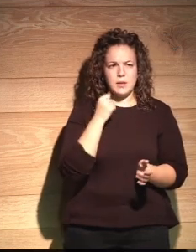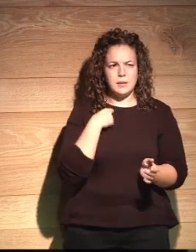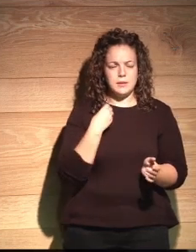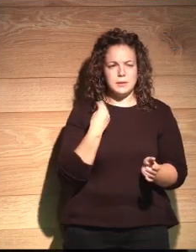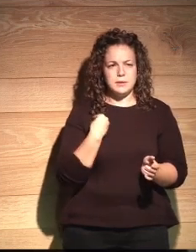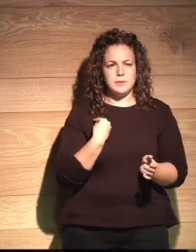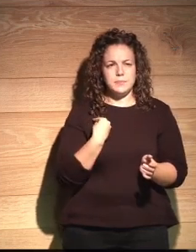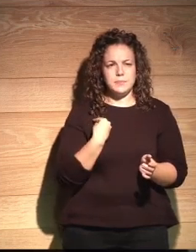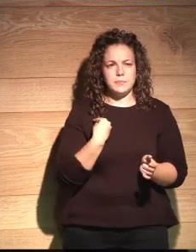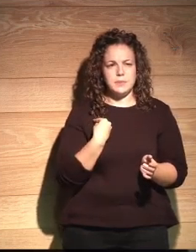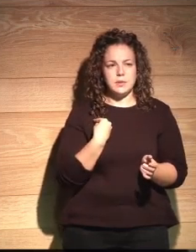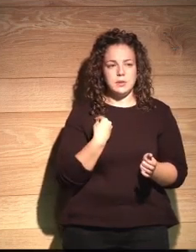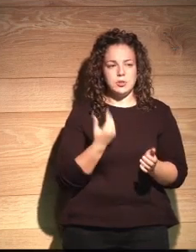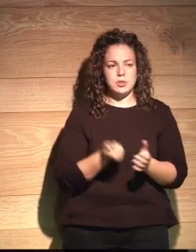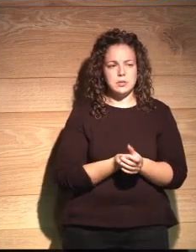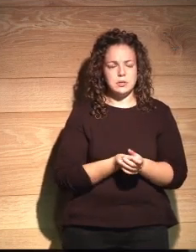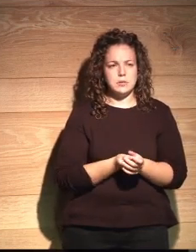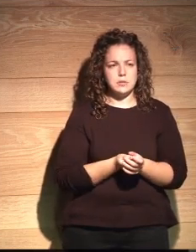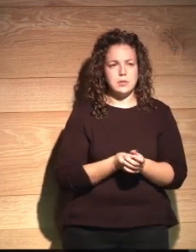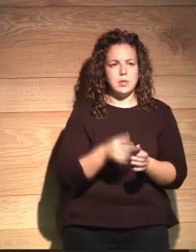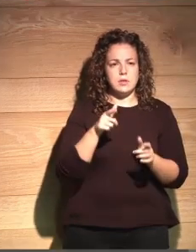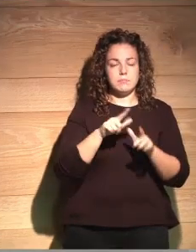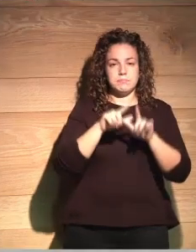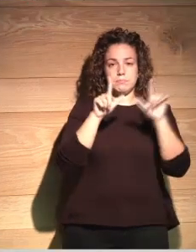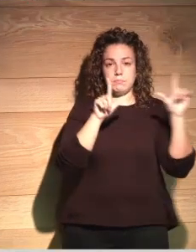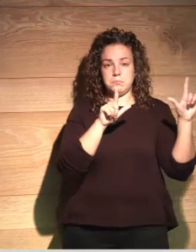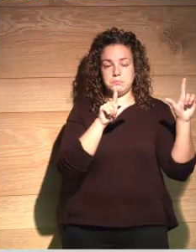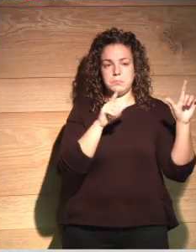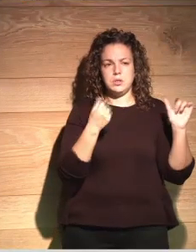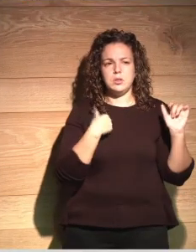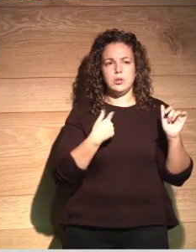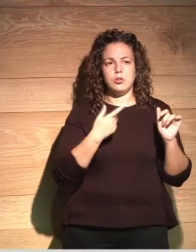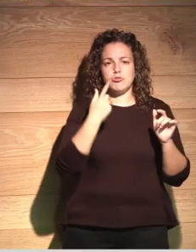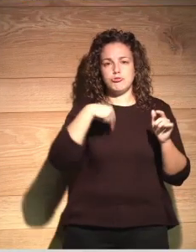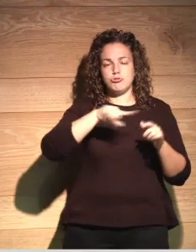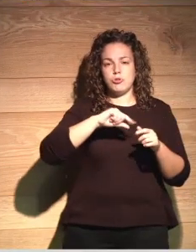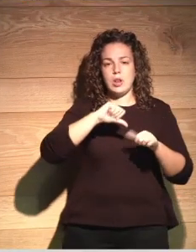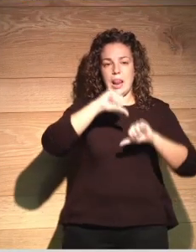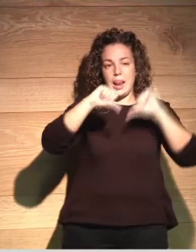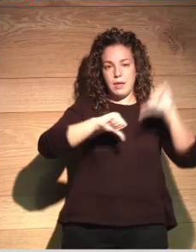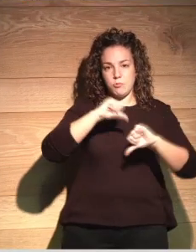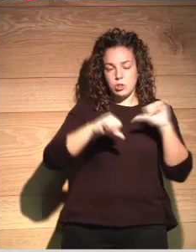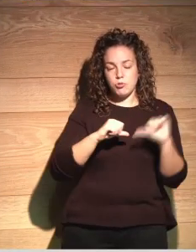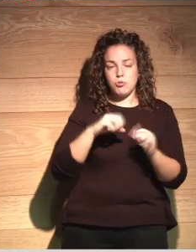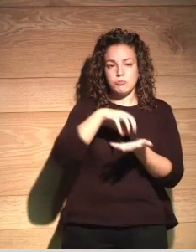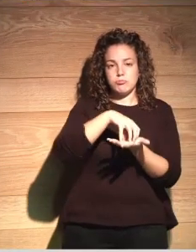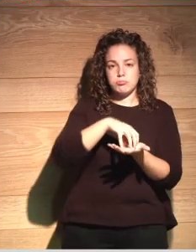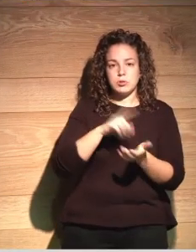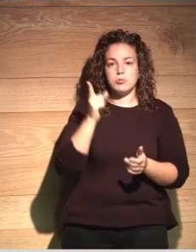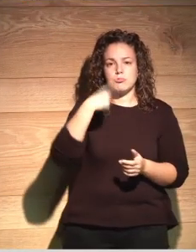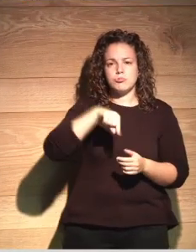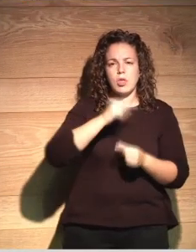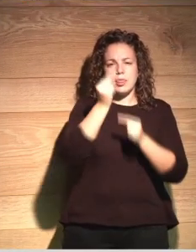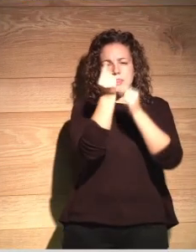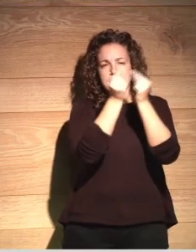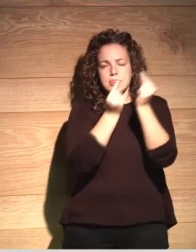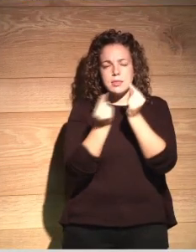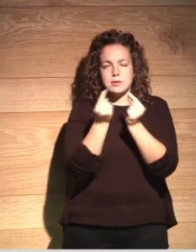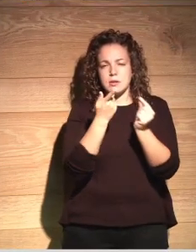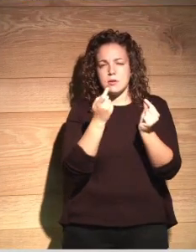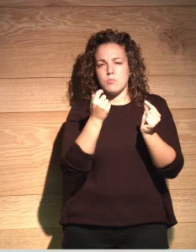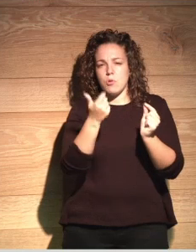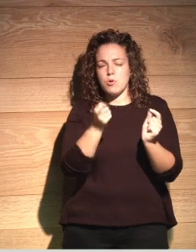a Sensible City Lab in Boston and Singapore. We do it with our design office. I'm not going to talk to you about our design work tonight, but if you're interested, you find